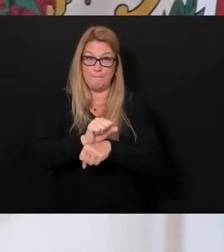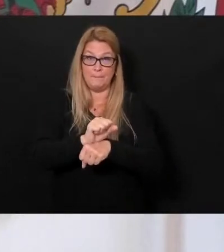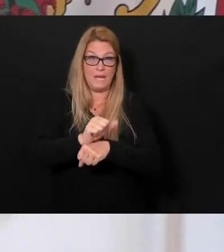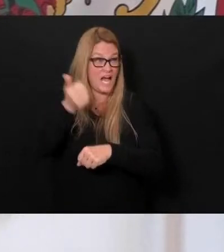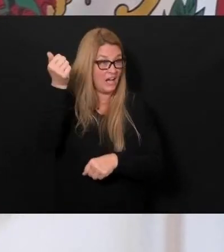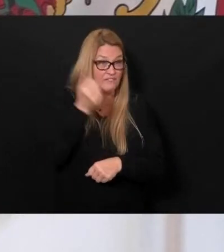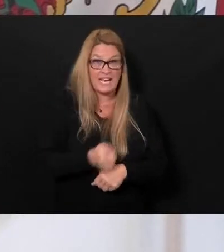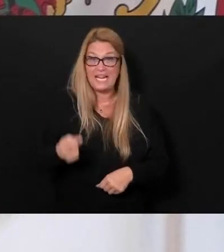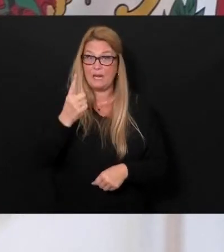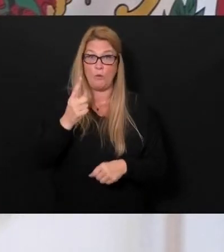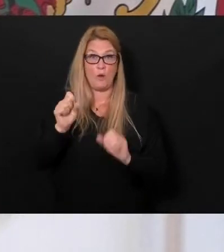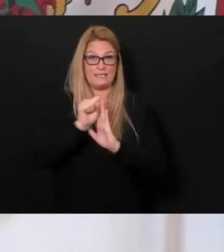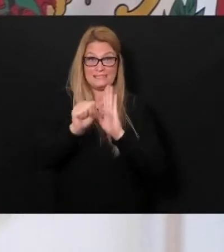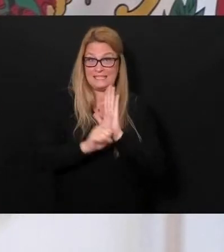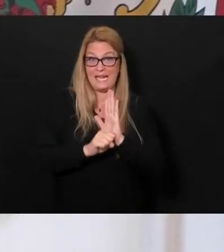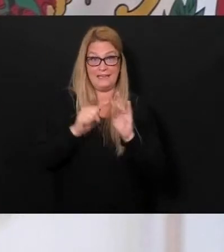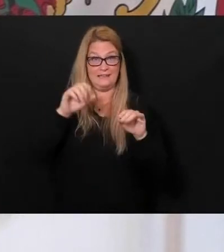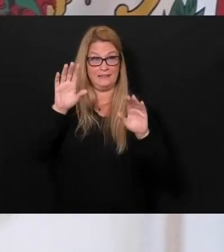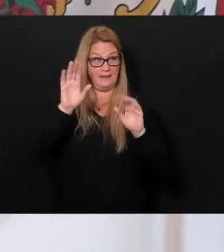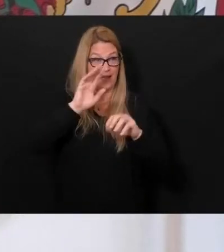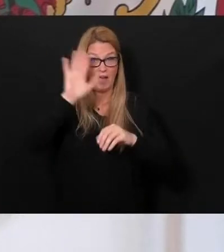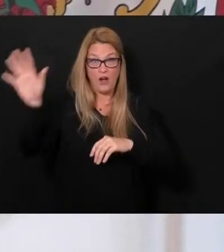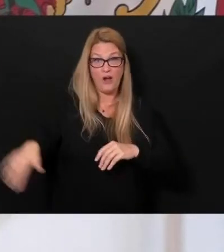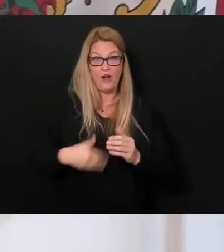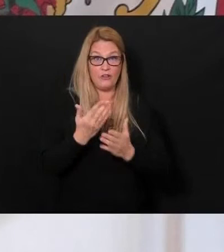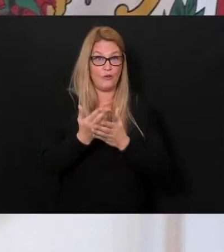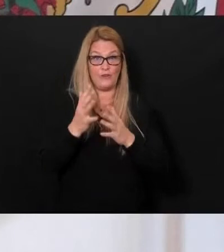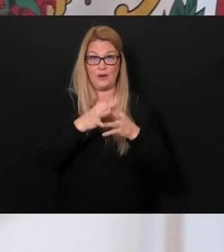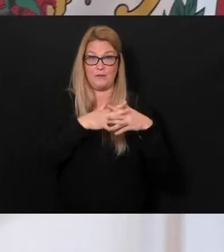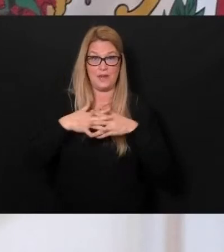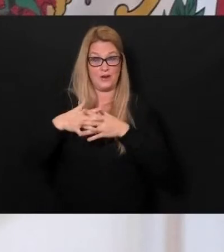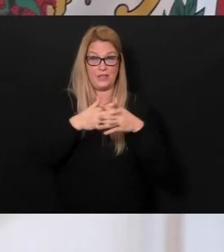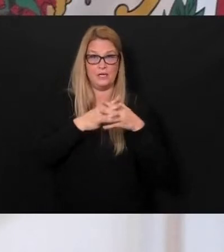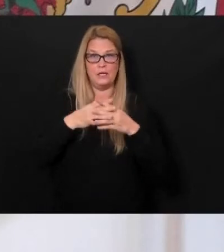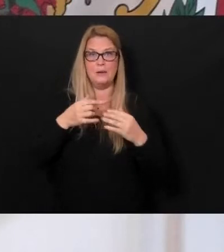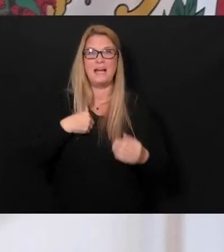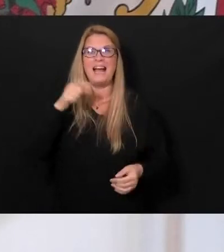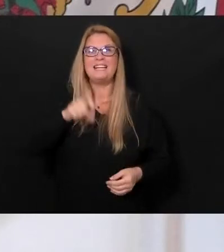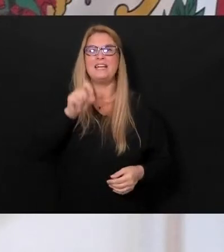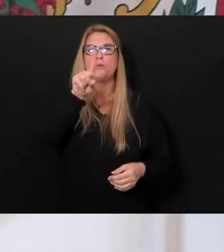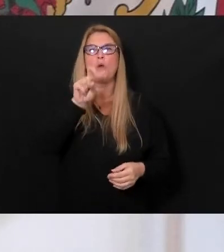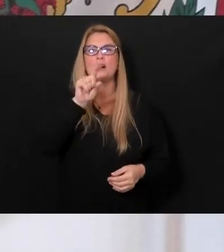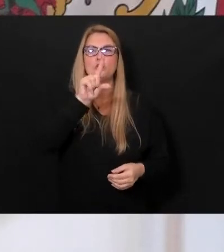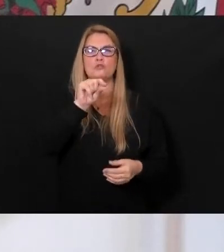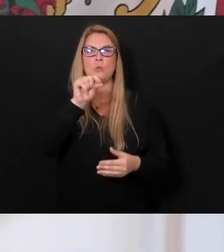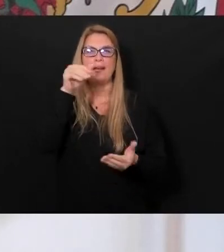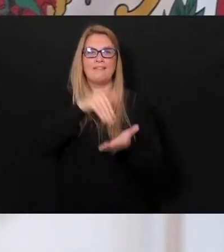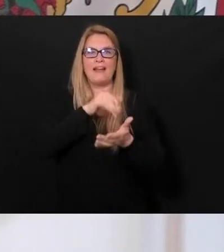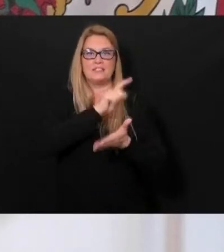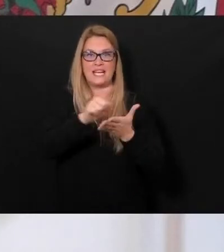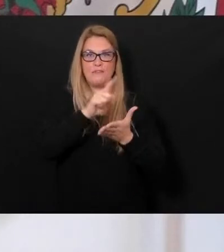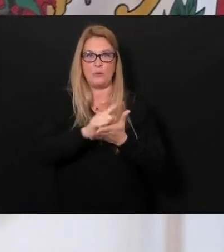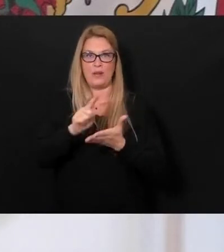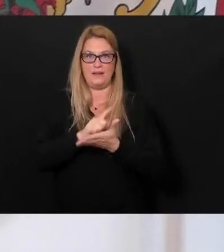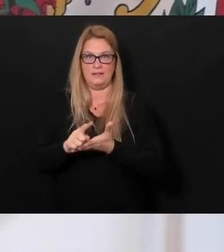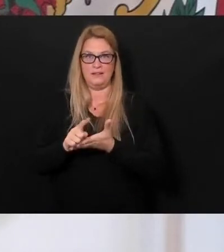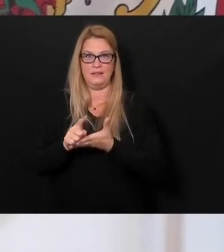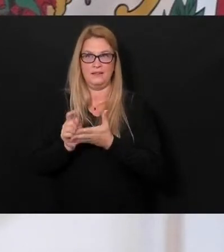anybody in the nation. And I'm telling you, Jeff, we need 120,000 a week. Now, in all